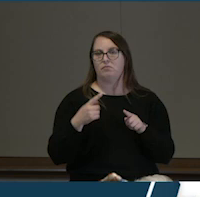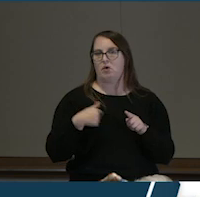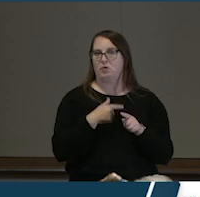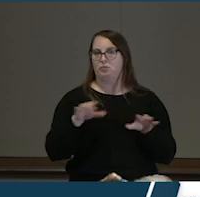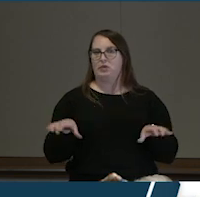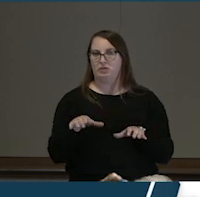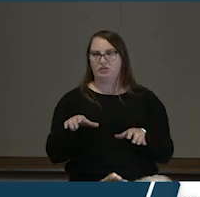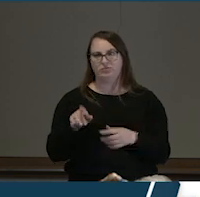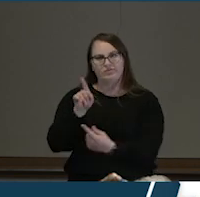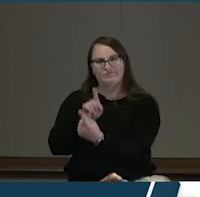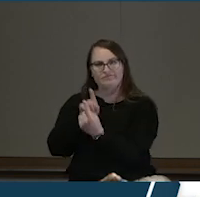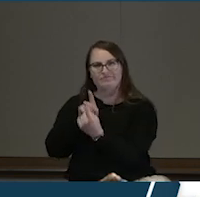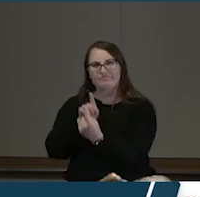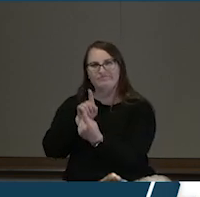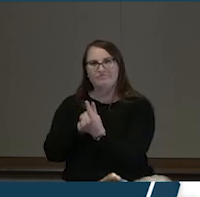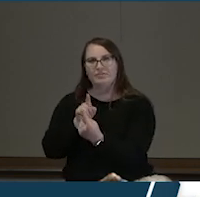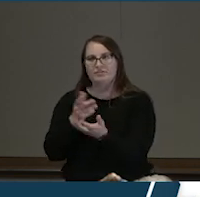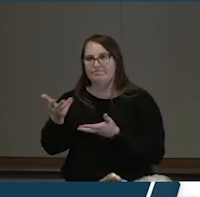in-person stuff.